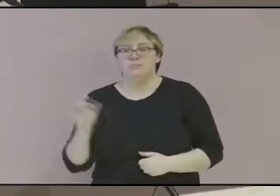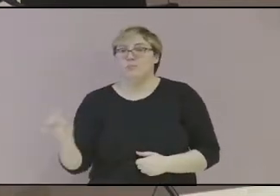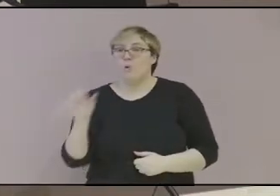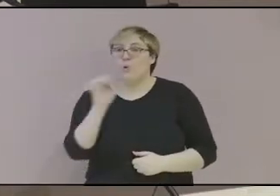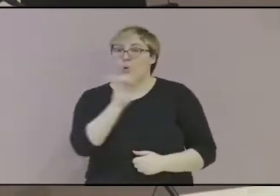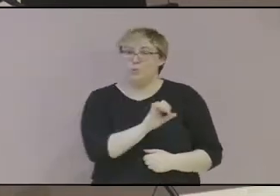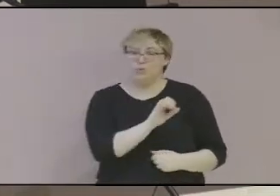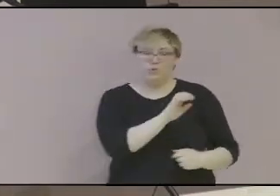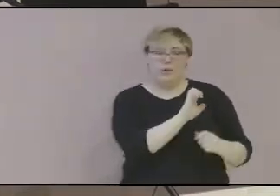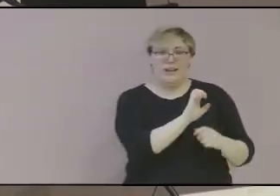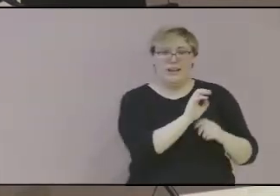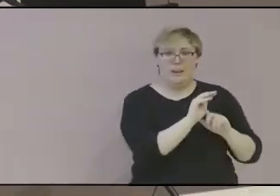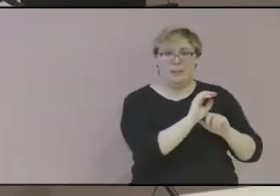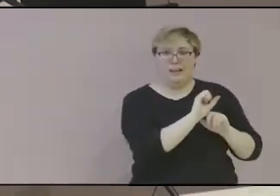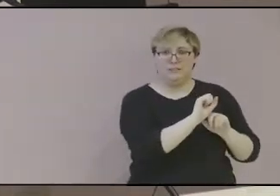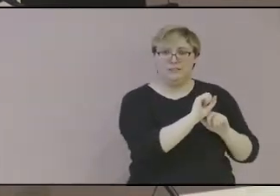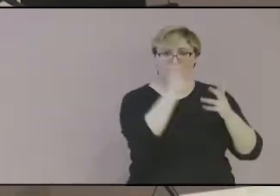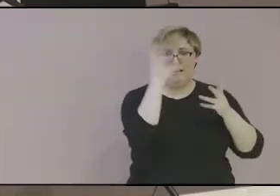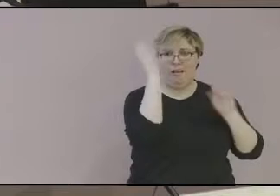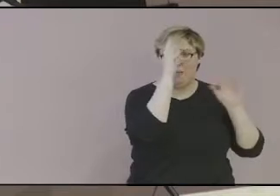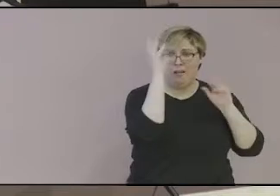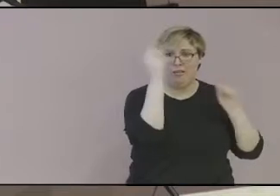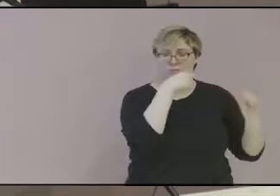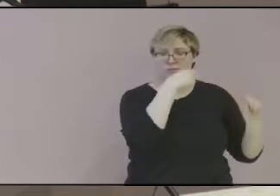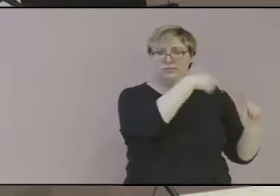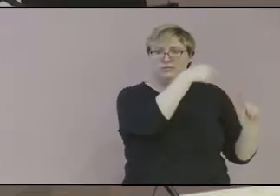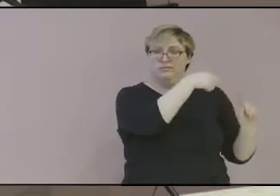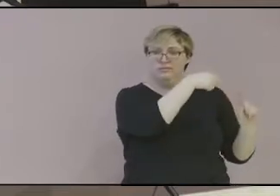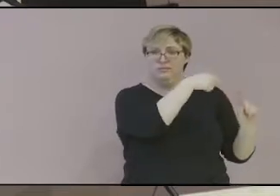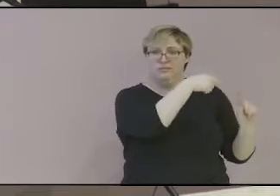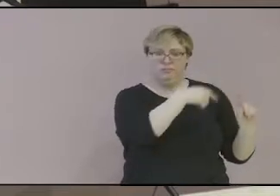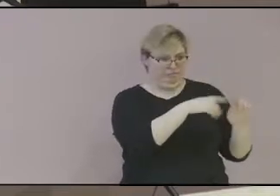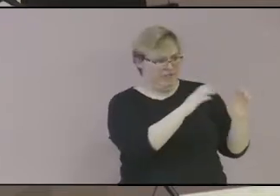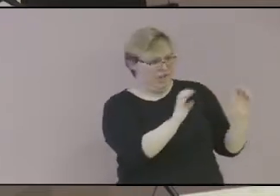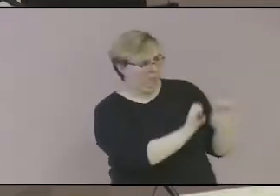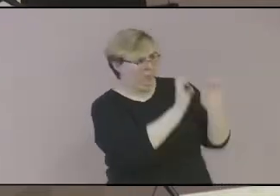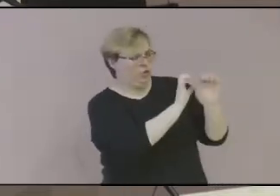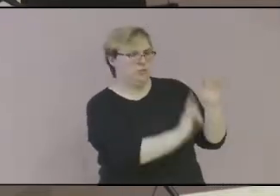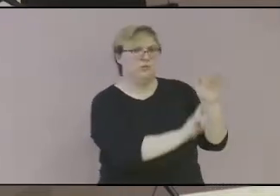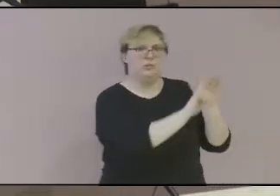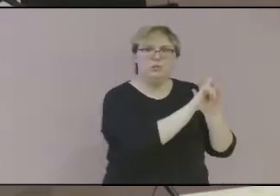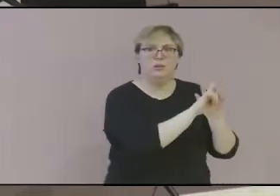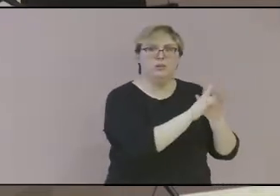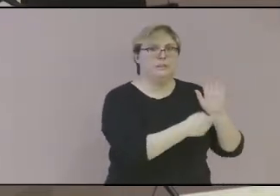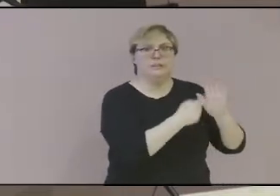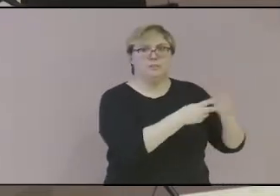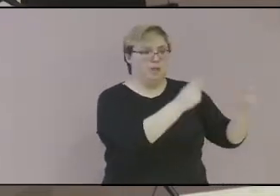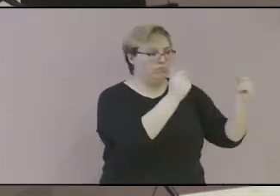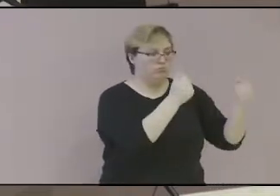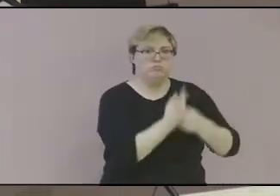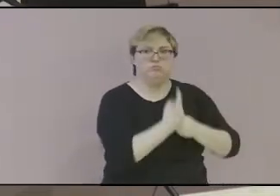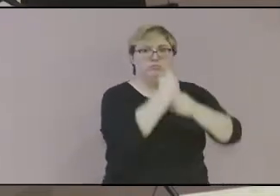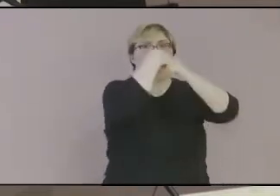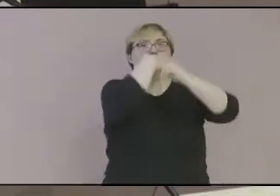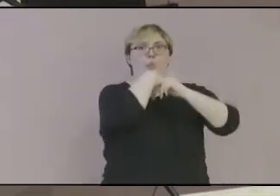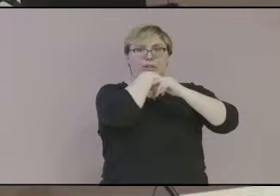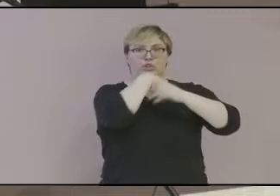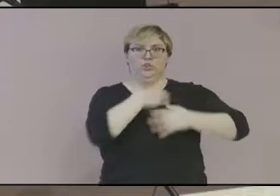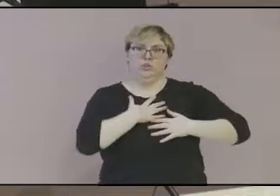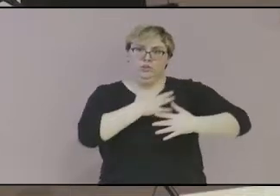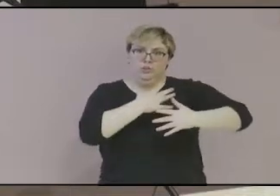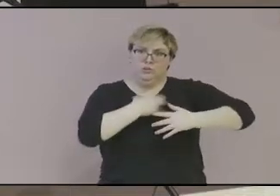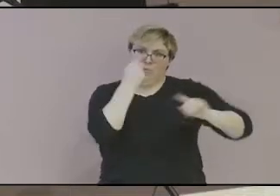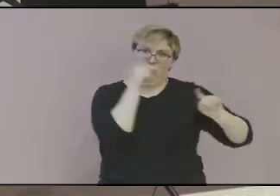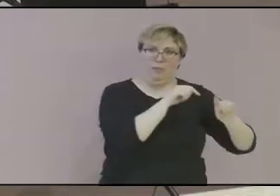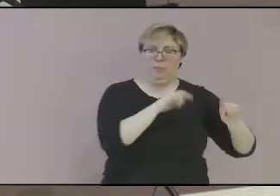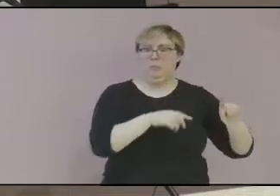to comply with scoring protocols or to coordinate with ERs and ICUs regarding all the people waiting in line